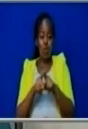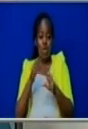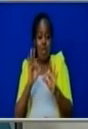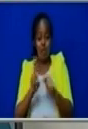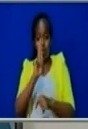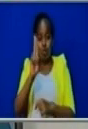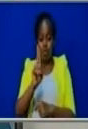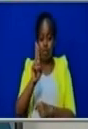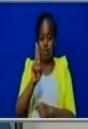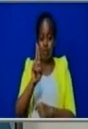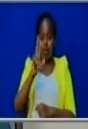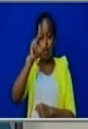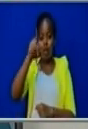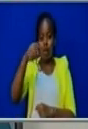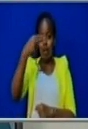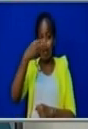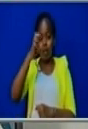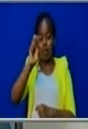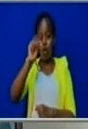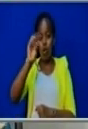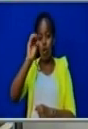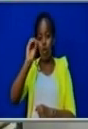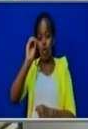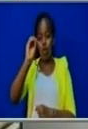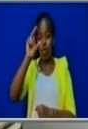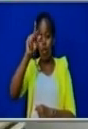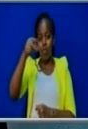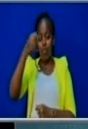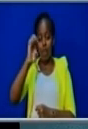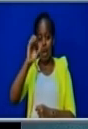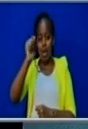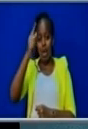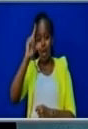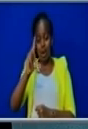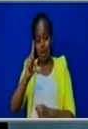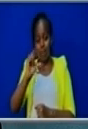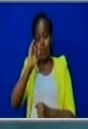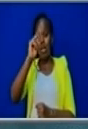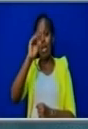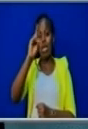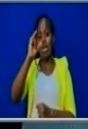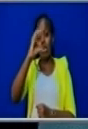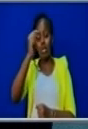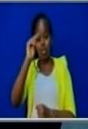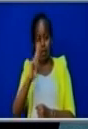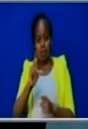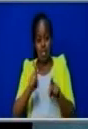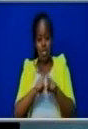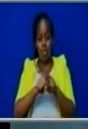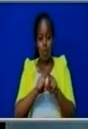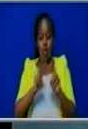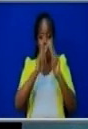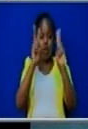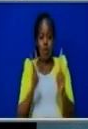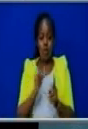with the phenolphthalein indicator, If you test with phenolphthalein, phenolphthalein indicator. Yes. The universal indicator. the